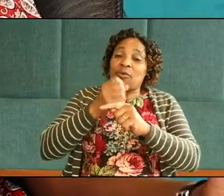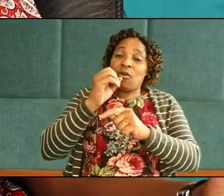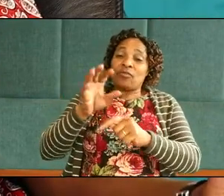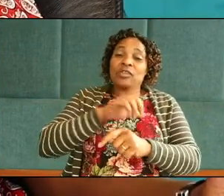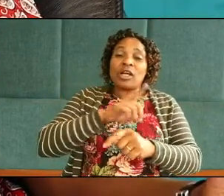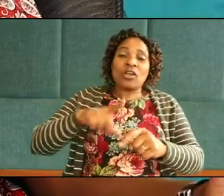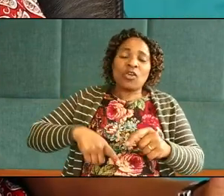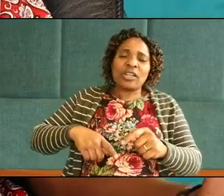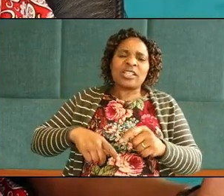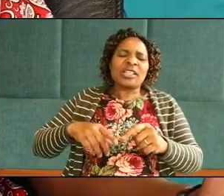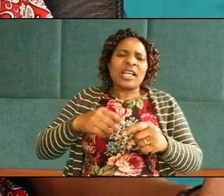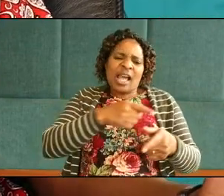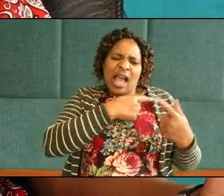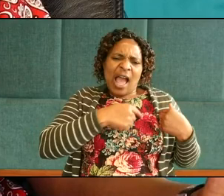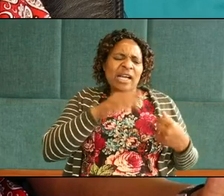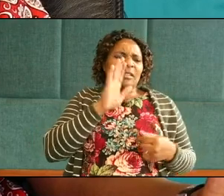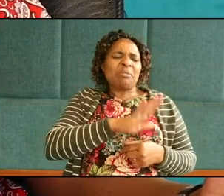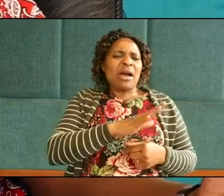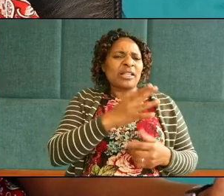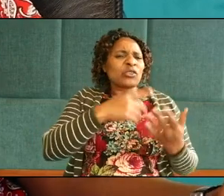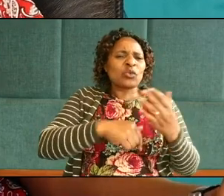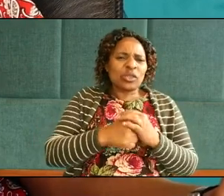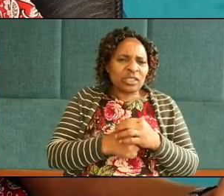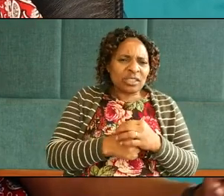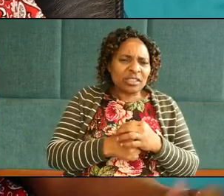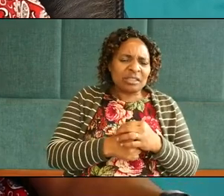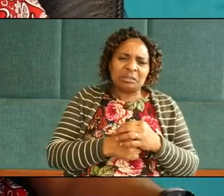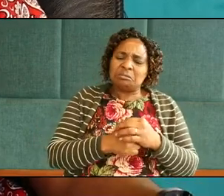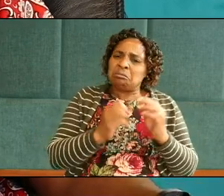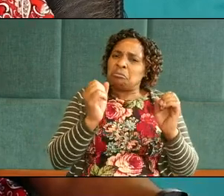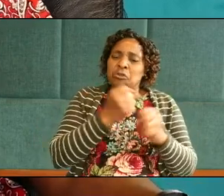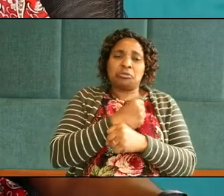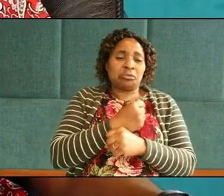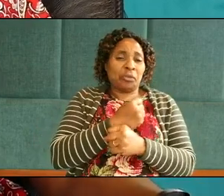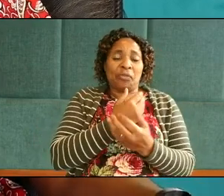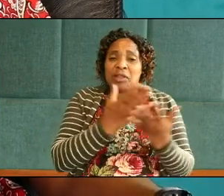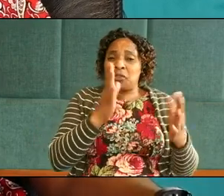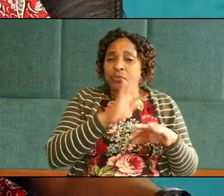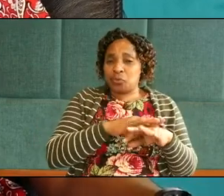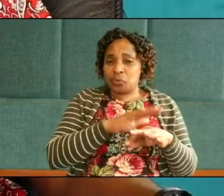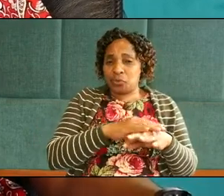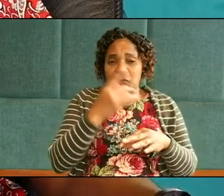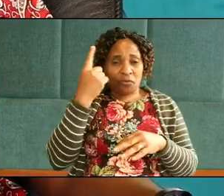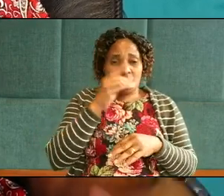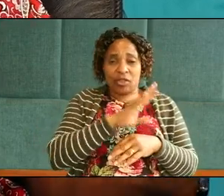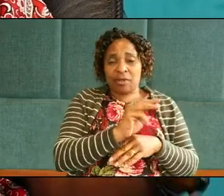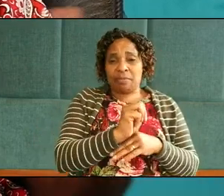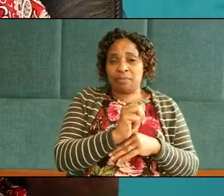their heart with God any longer? You know, it wasn't there at all, right?